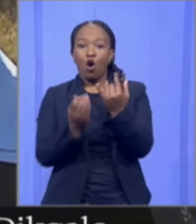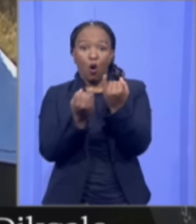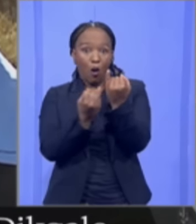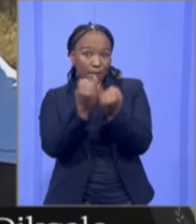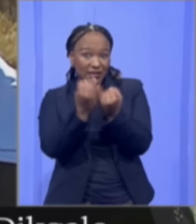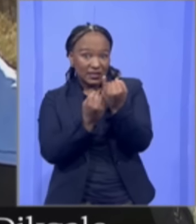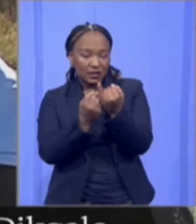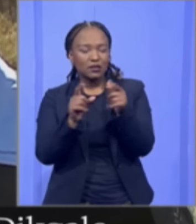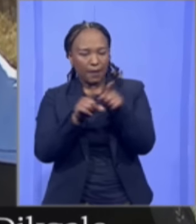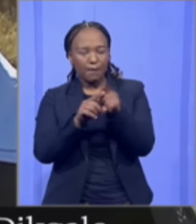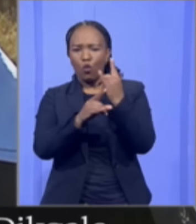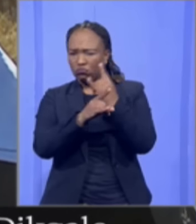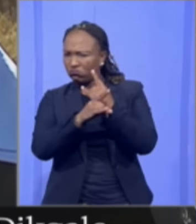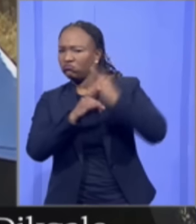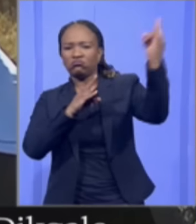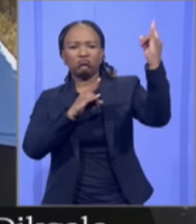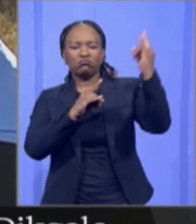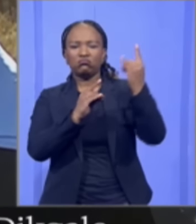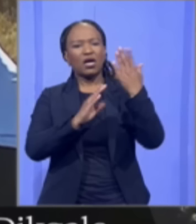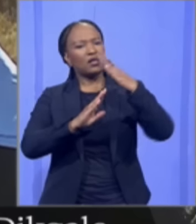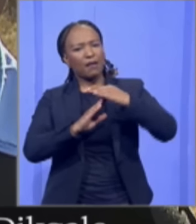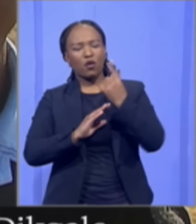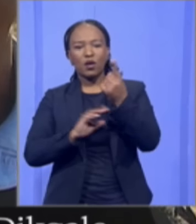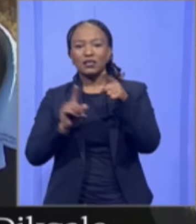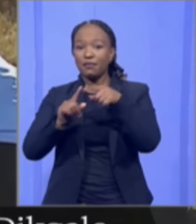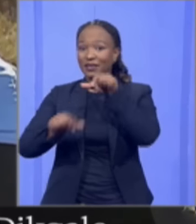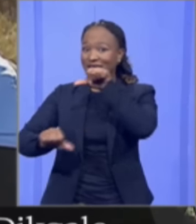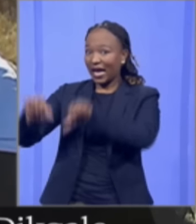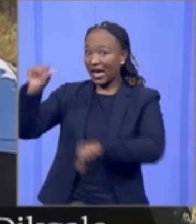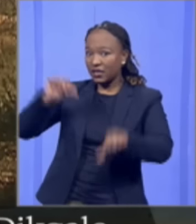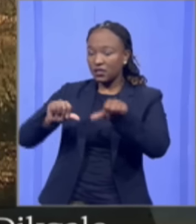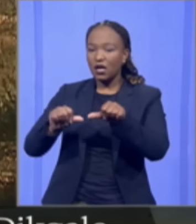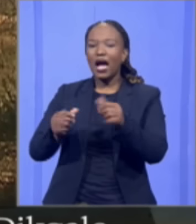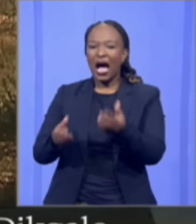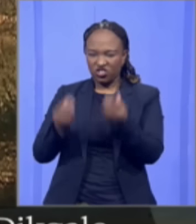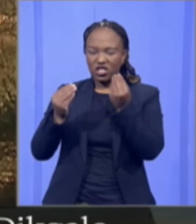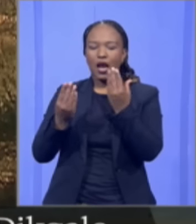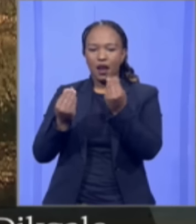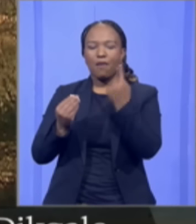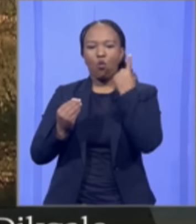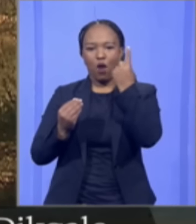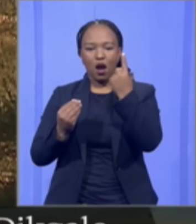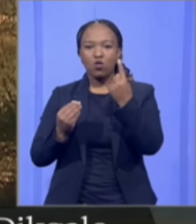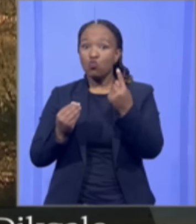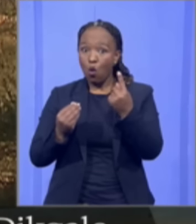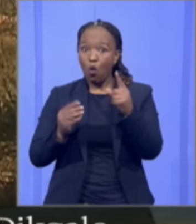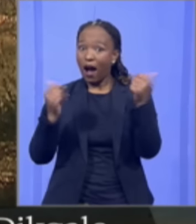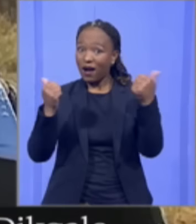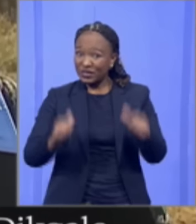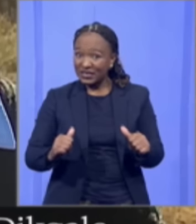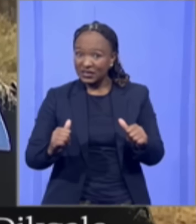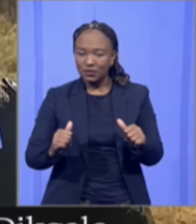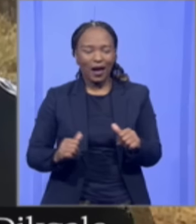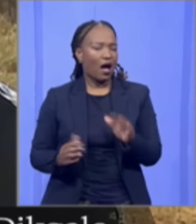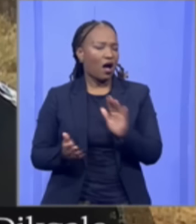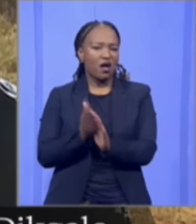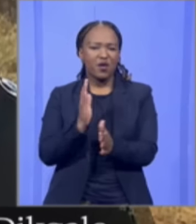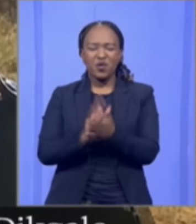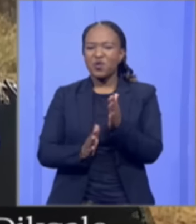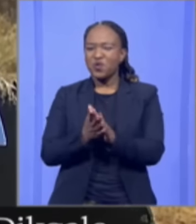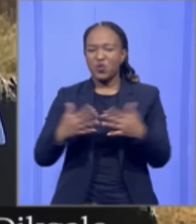number 1 le tšetša di-science le gona o wa tšea number 1 account yona ebile a re sa bone re